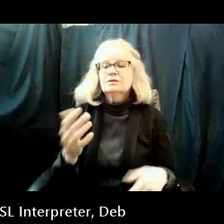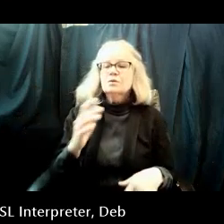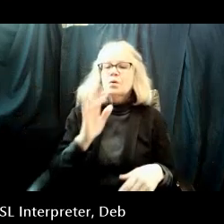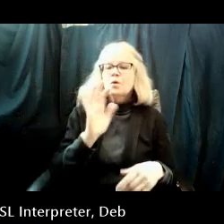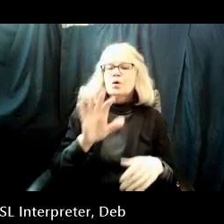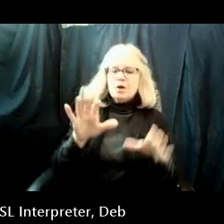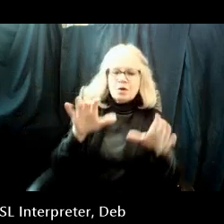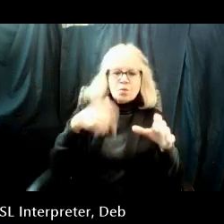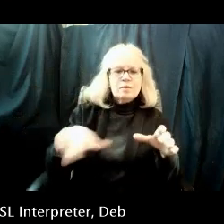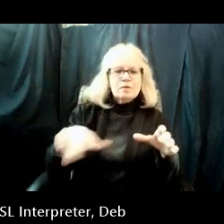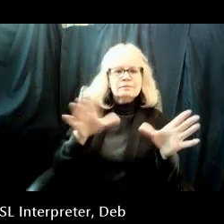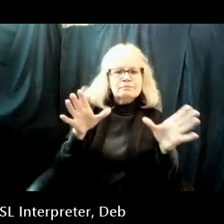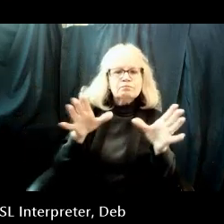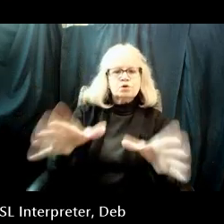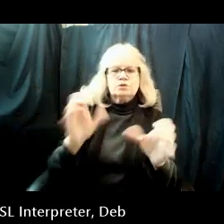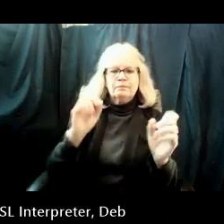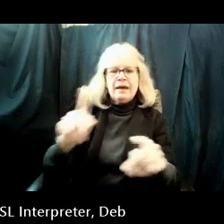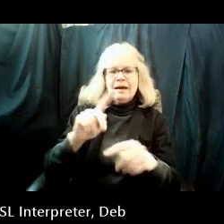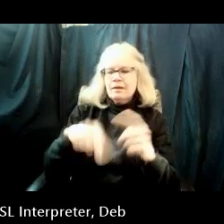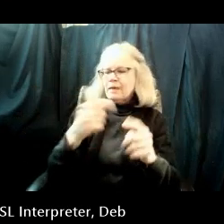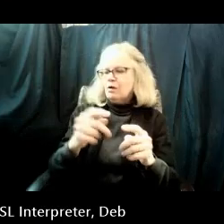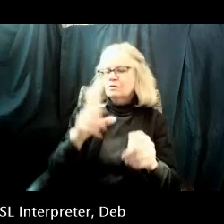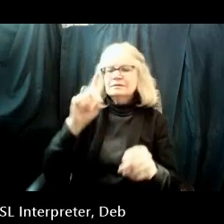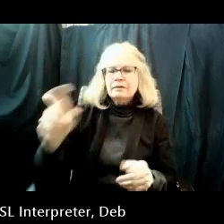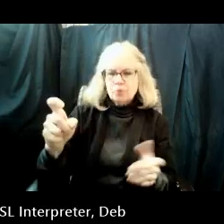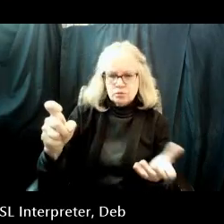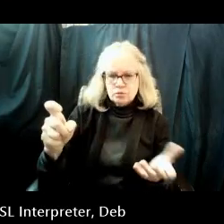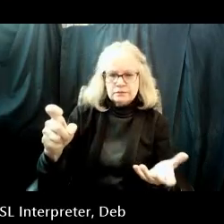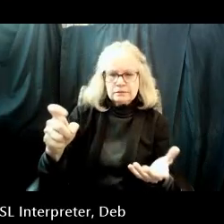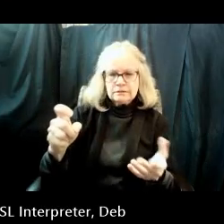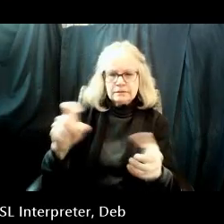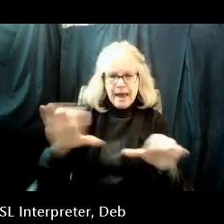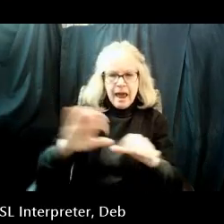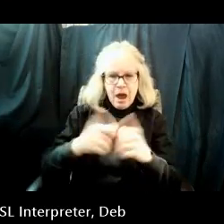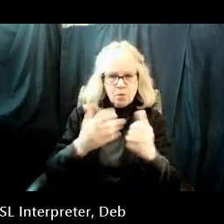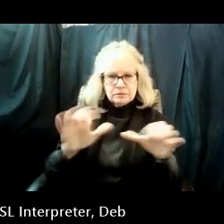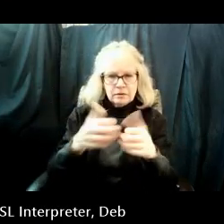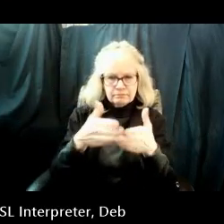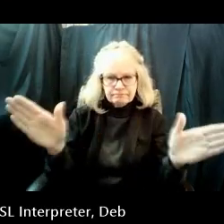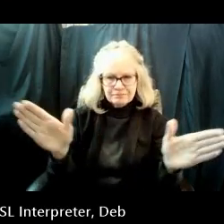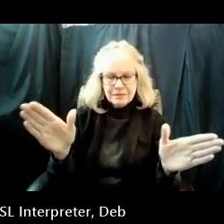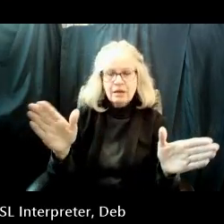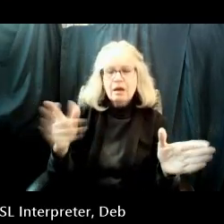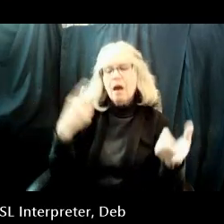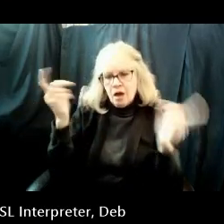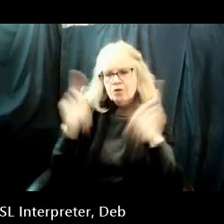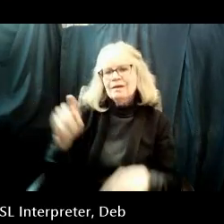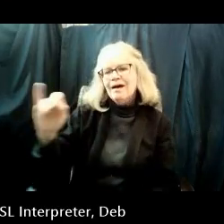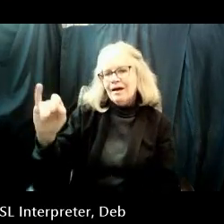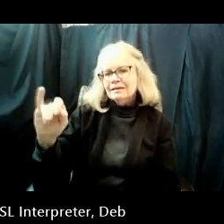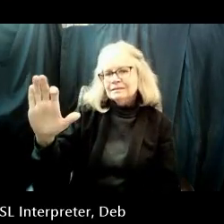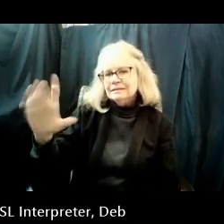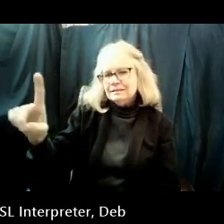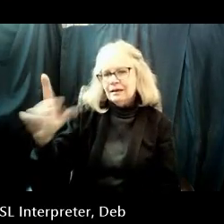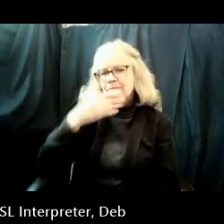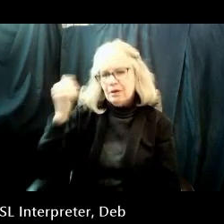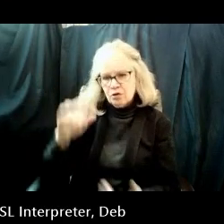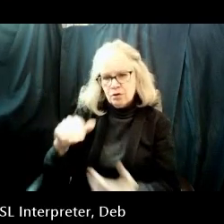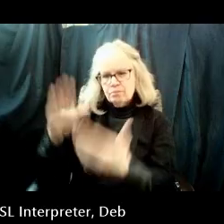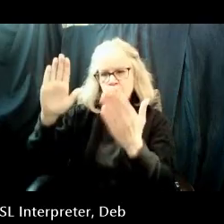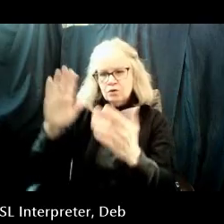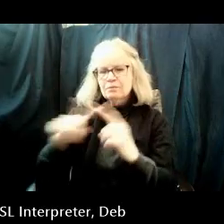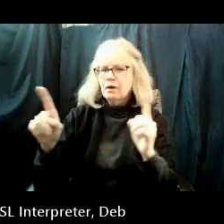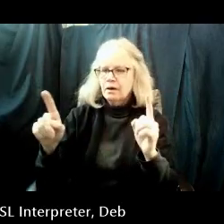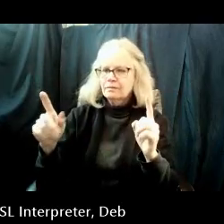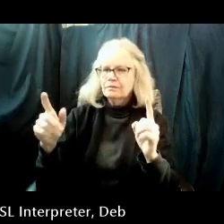diagnosis in general. But I agree with you that I think that the ICD is a much better approach. And there are significant issues